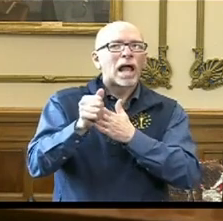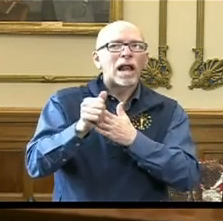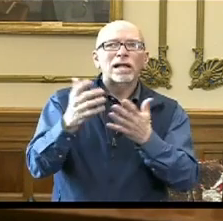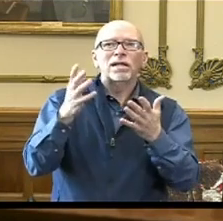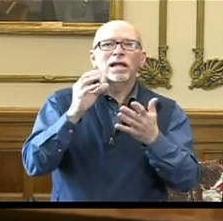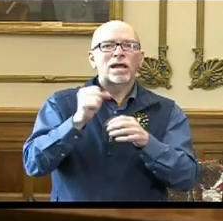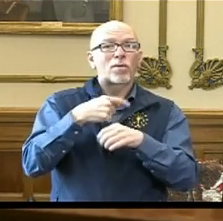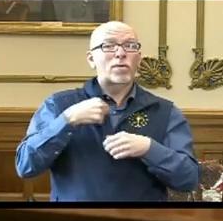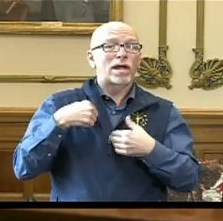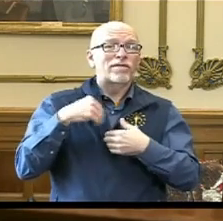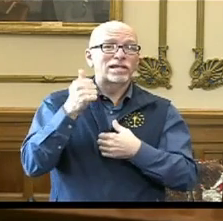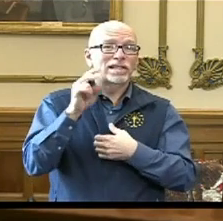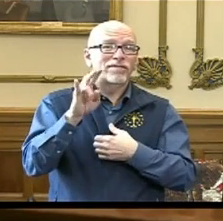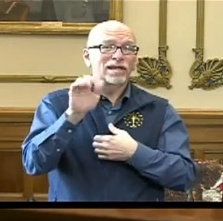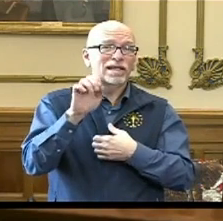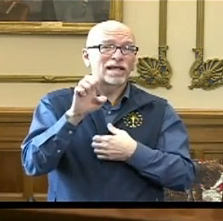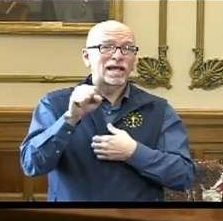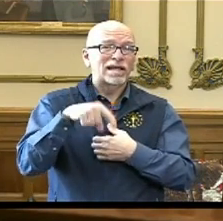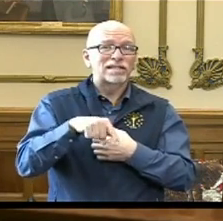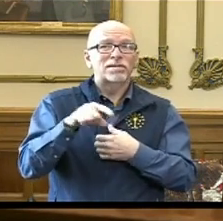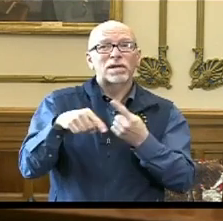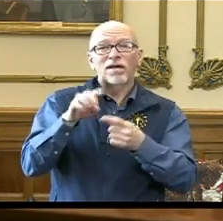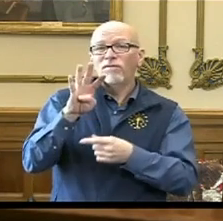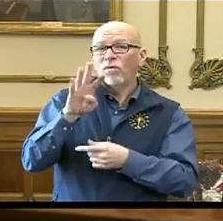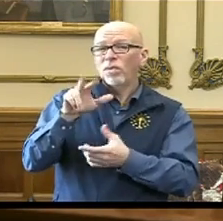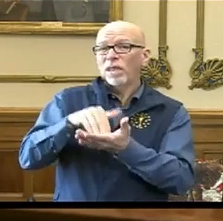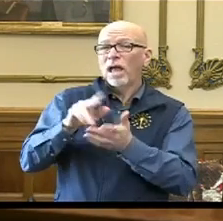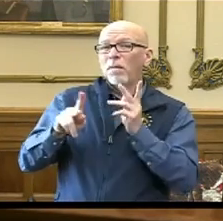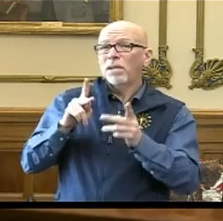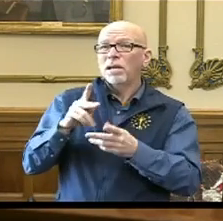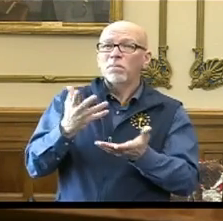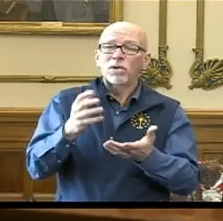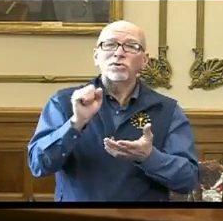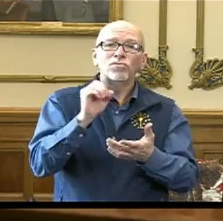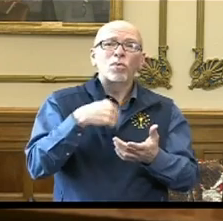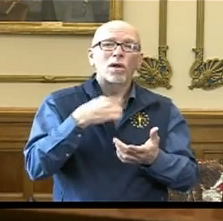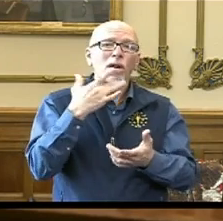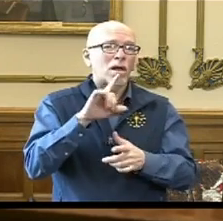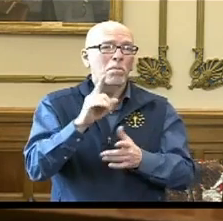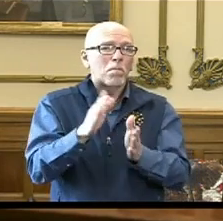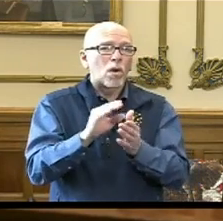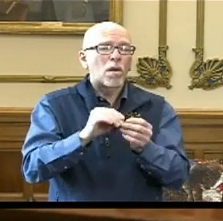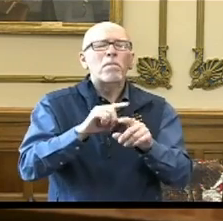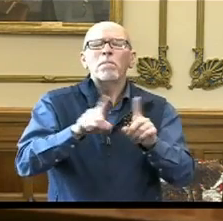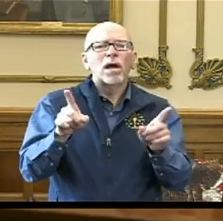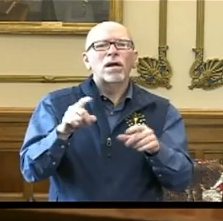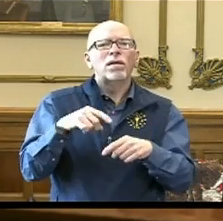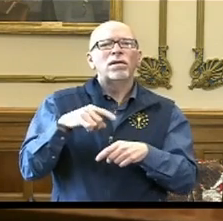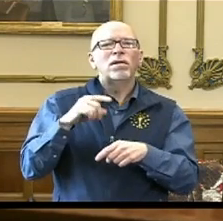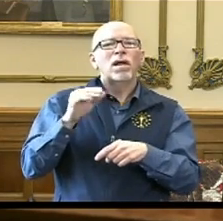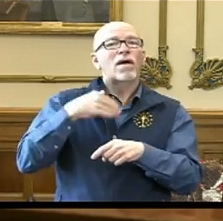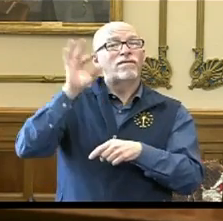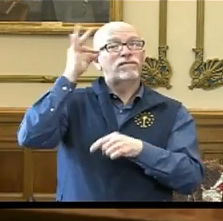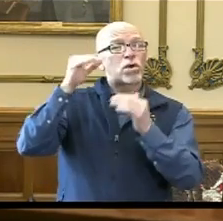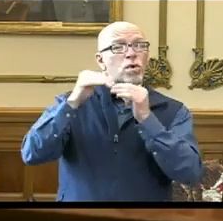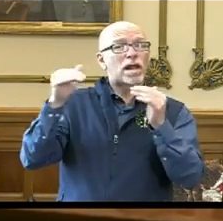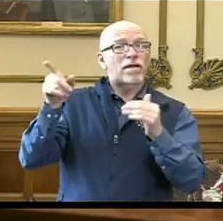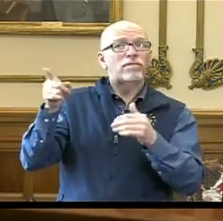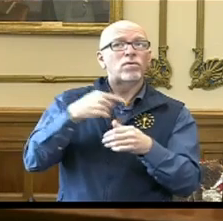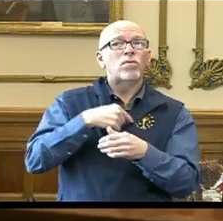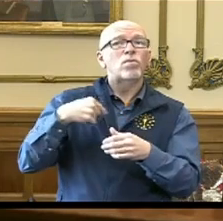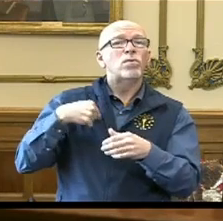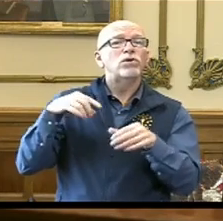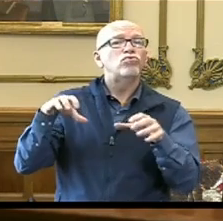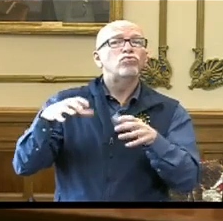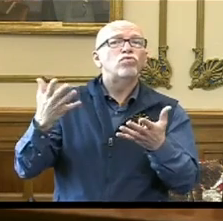think, 17 cases, and we got roughly 43,000 people. So what we do at the federal government level, we